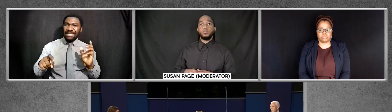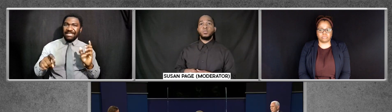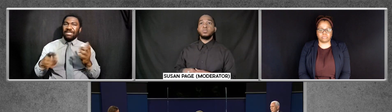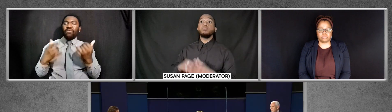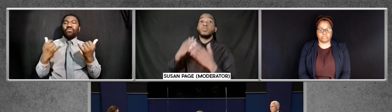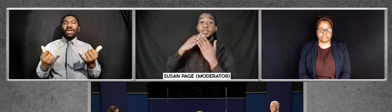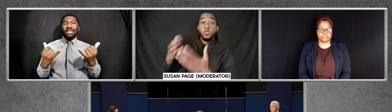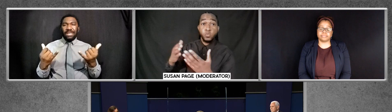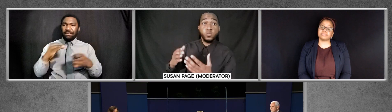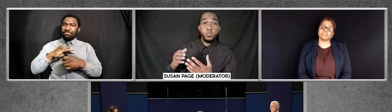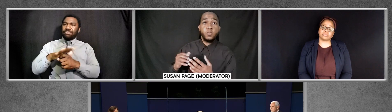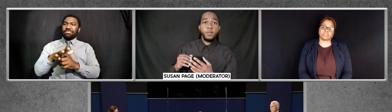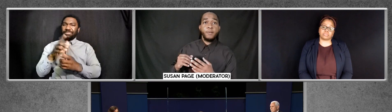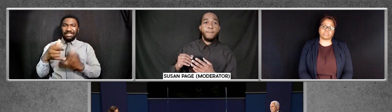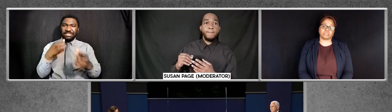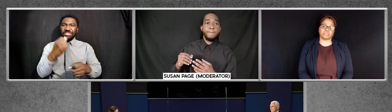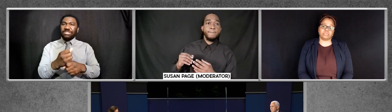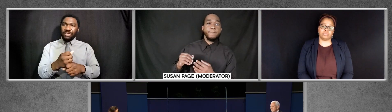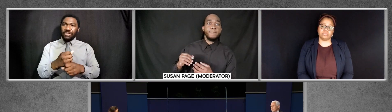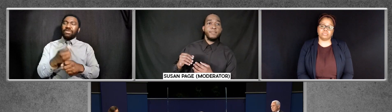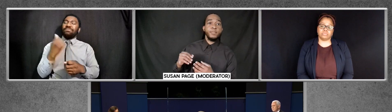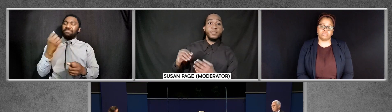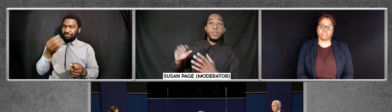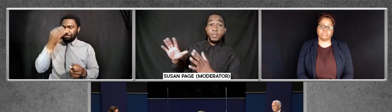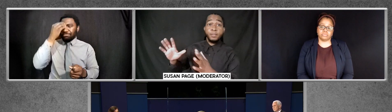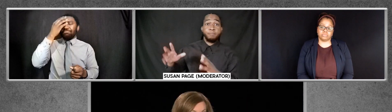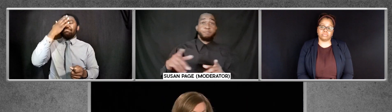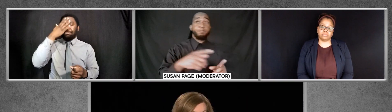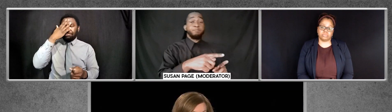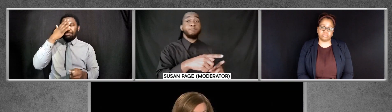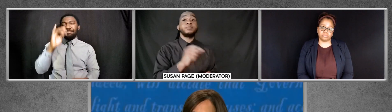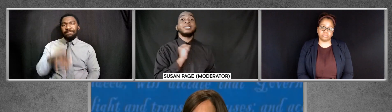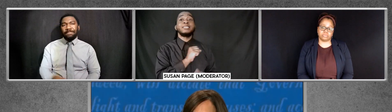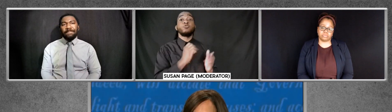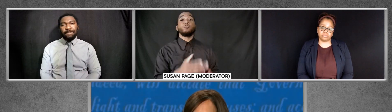difficulties of this year. Senator Harris, what would you say to Brecklin?